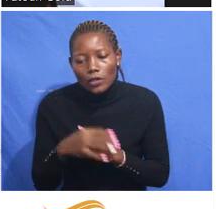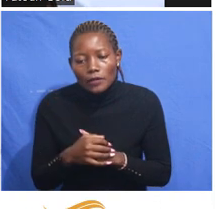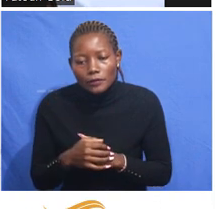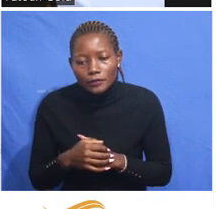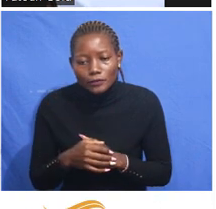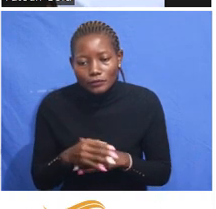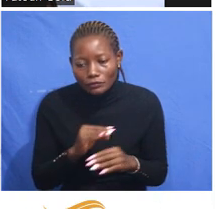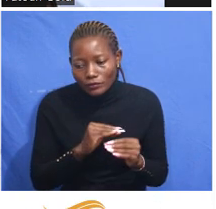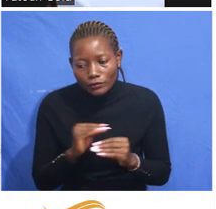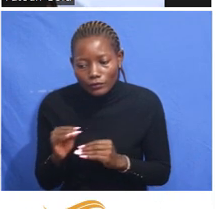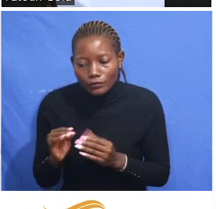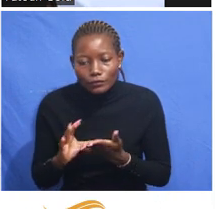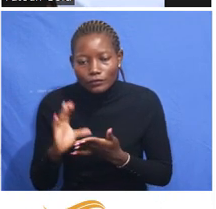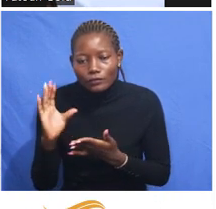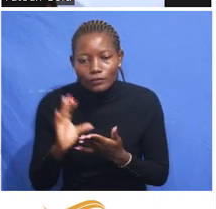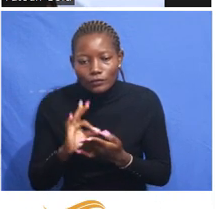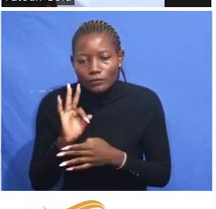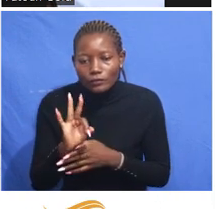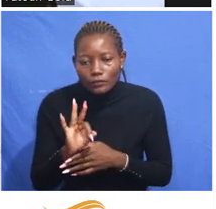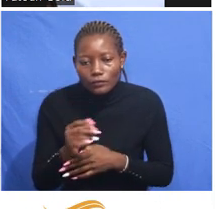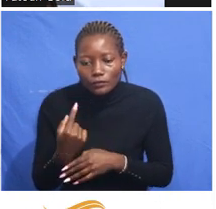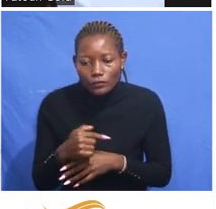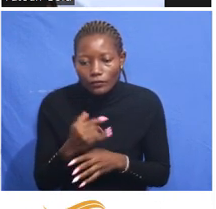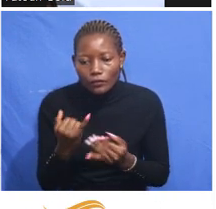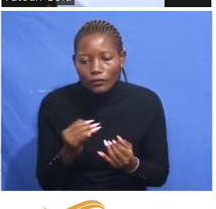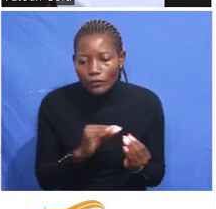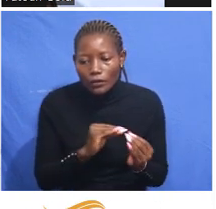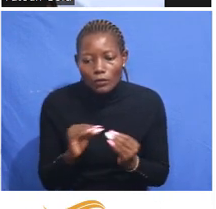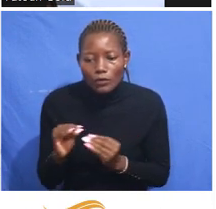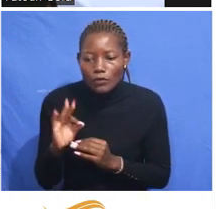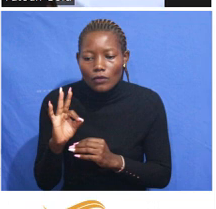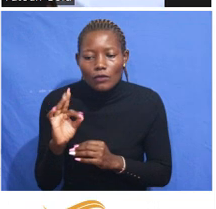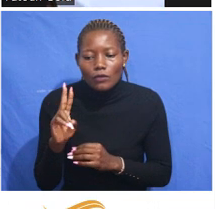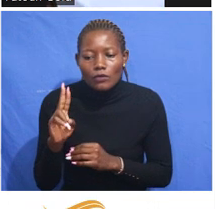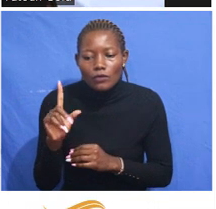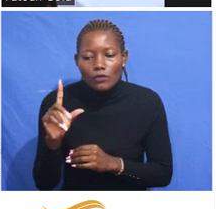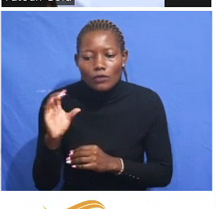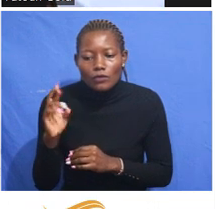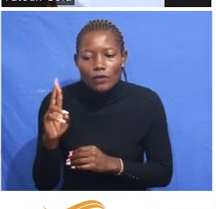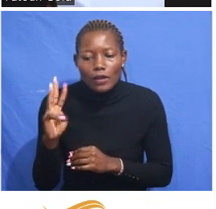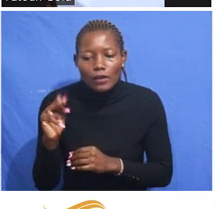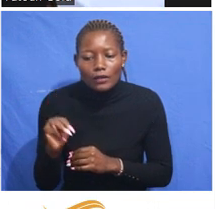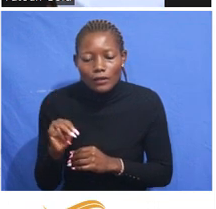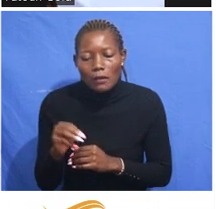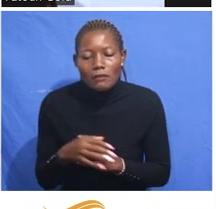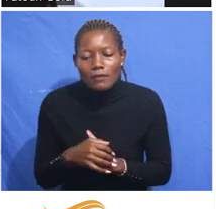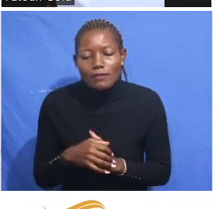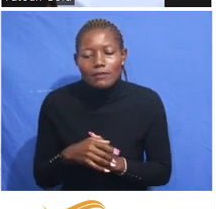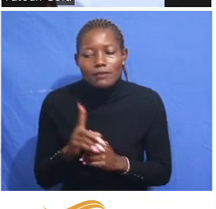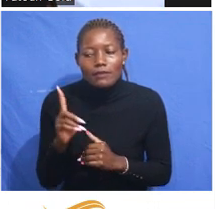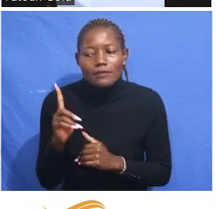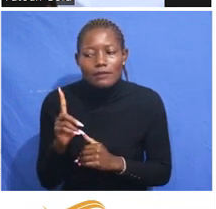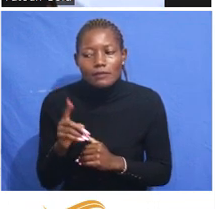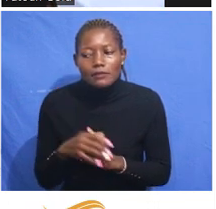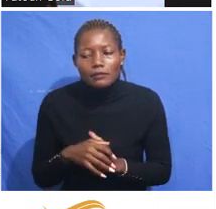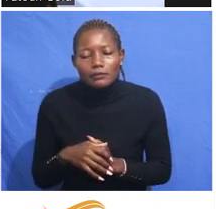So let's move on now to chapter 3. We now come to the fulcrum, the articular system, the fulcrum in that